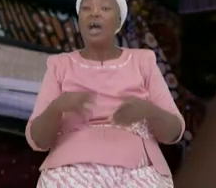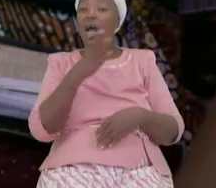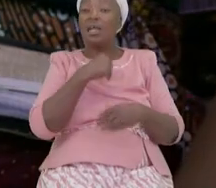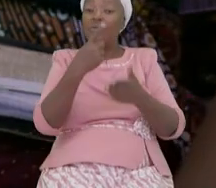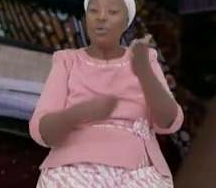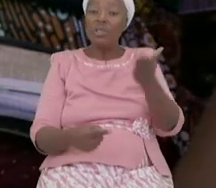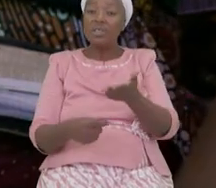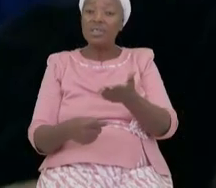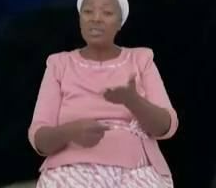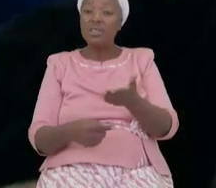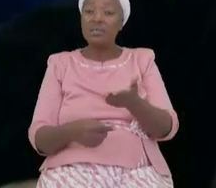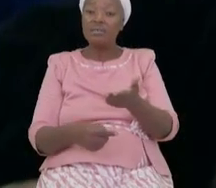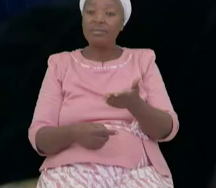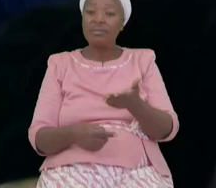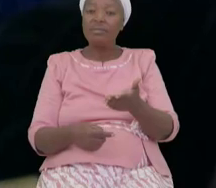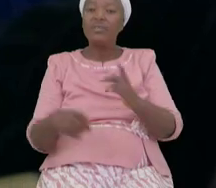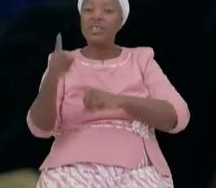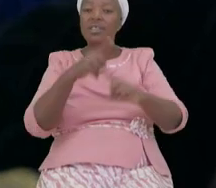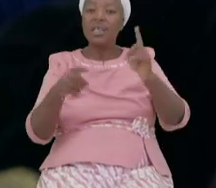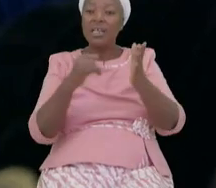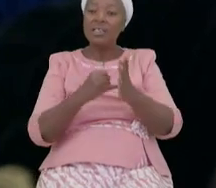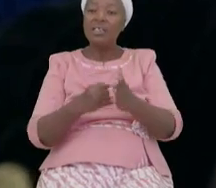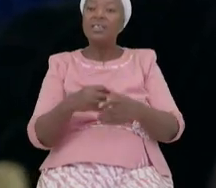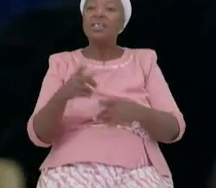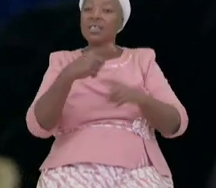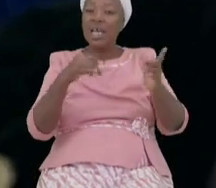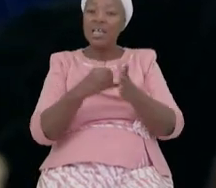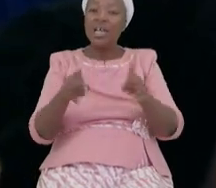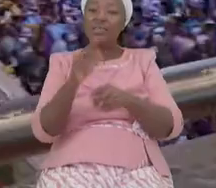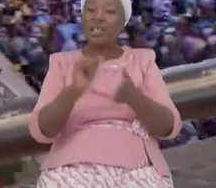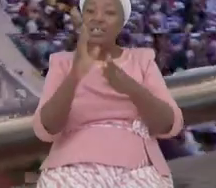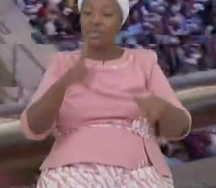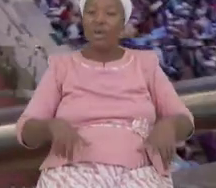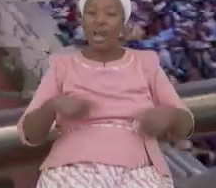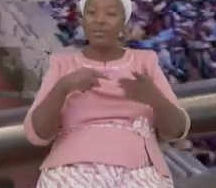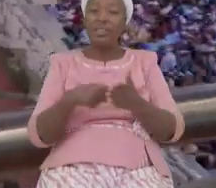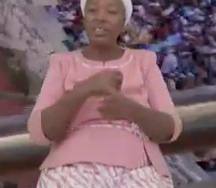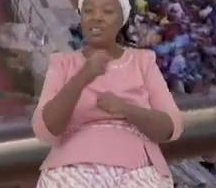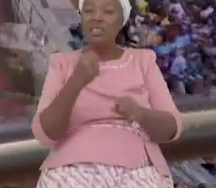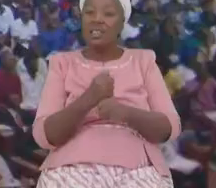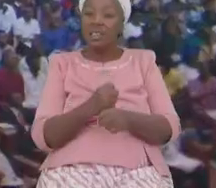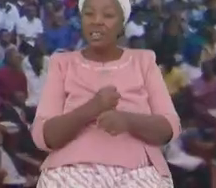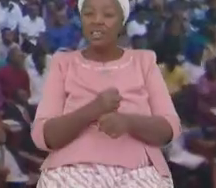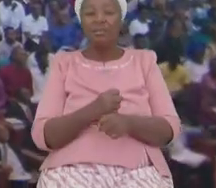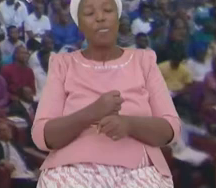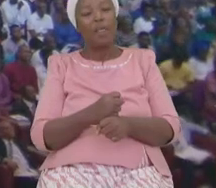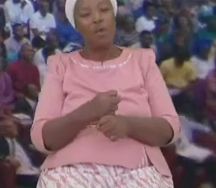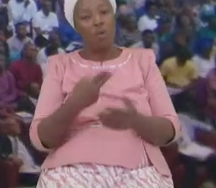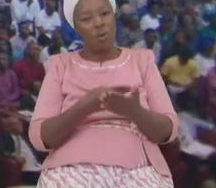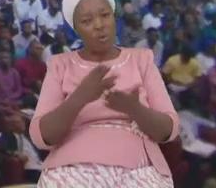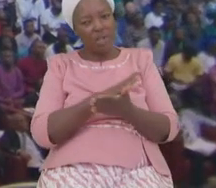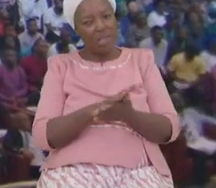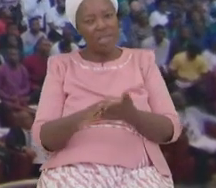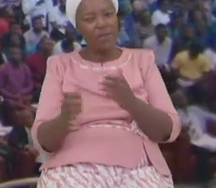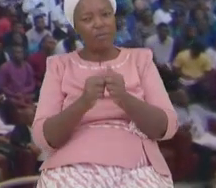tell me. Tell me as if that is your life this year. And holiness without which